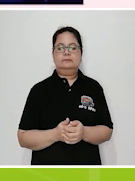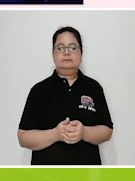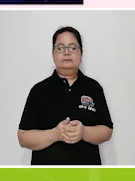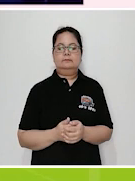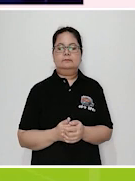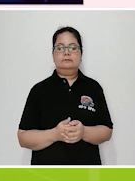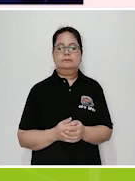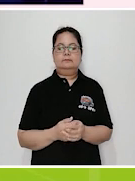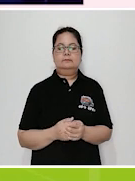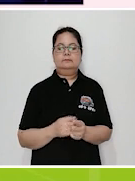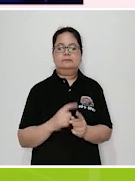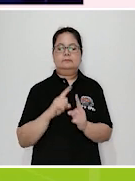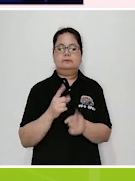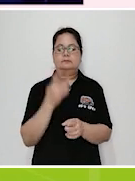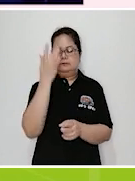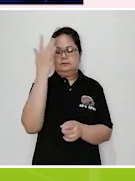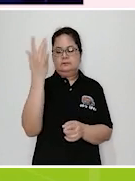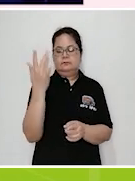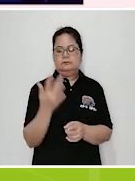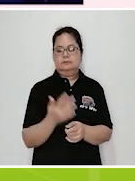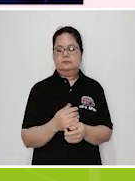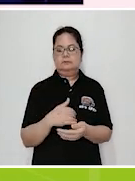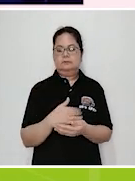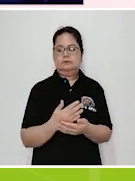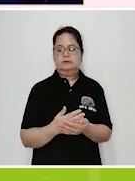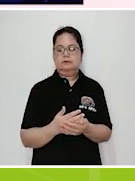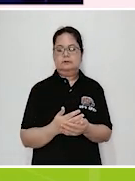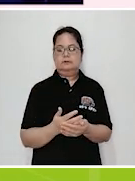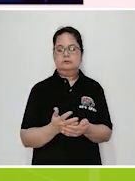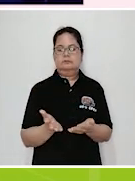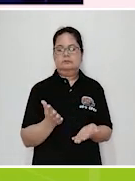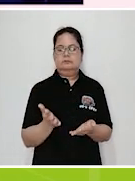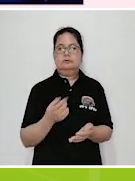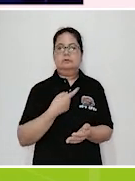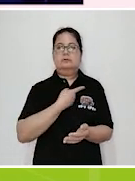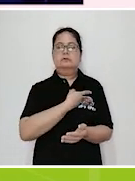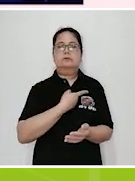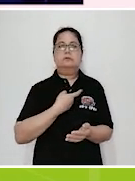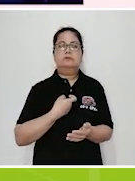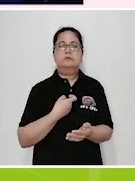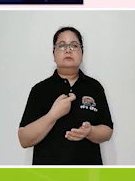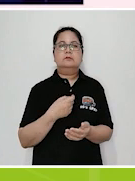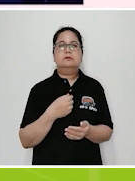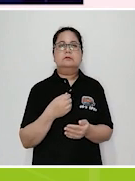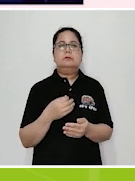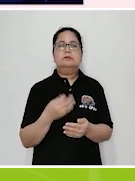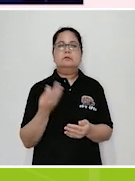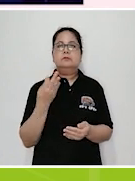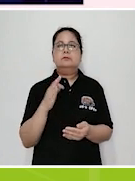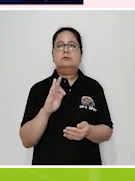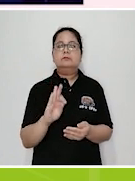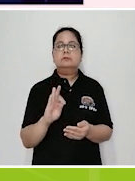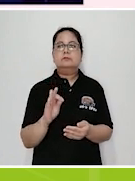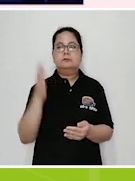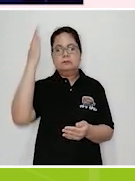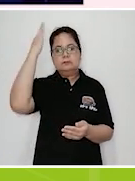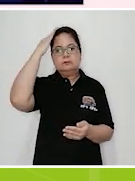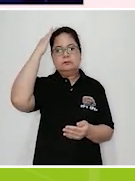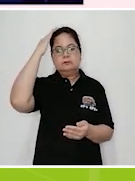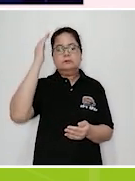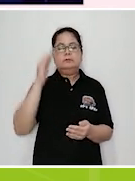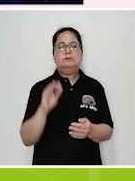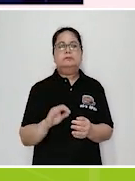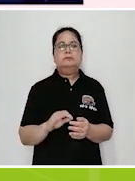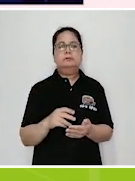This answer is clever. Someone might get hurt after the caps fall.